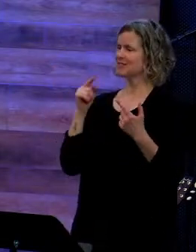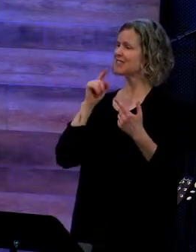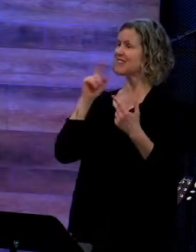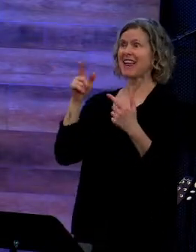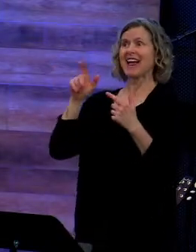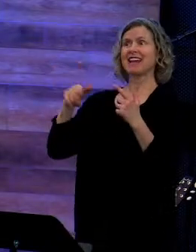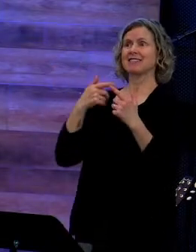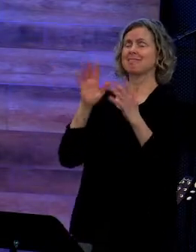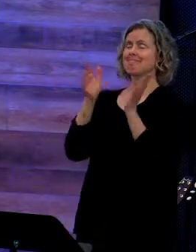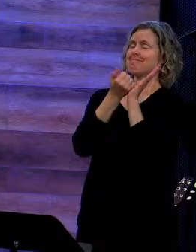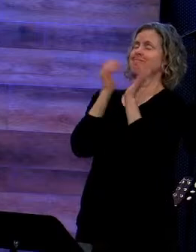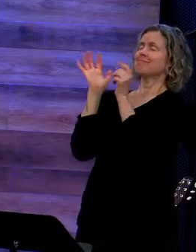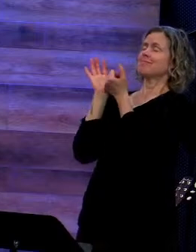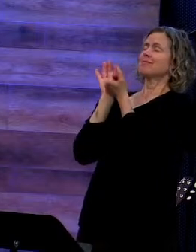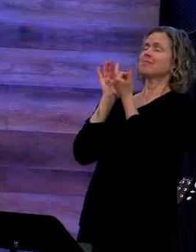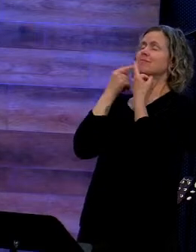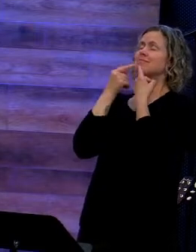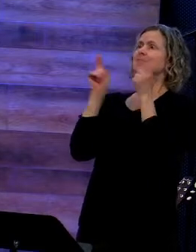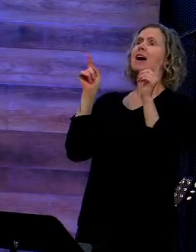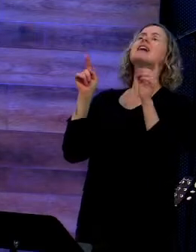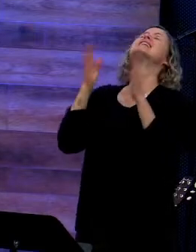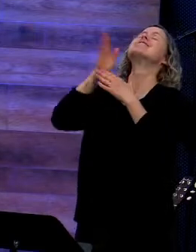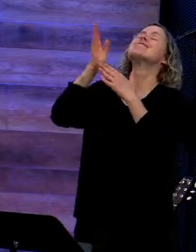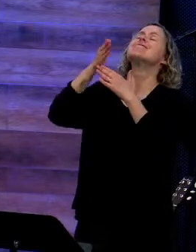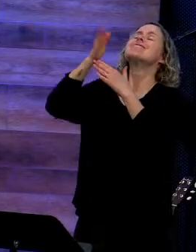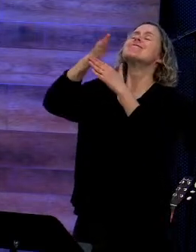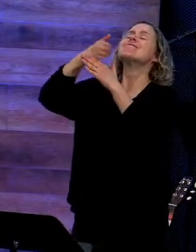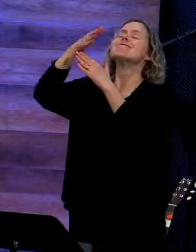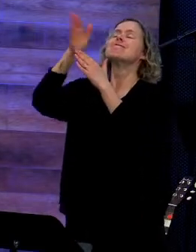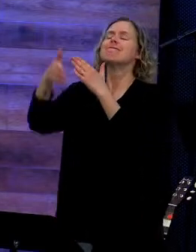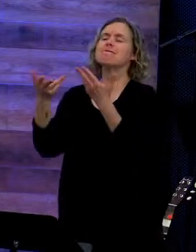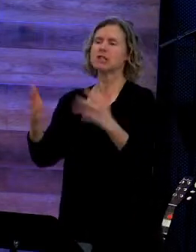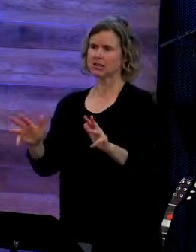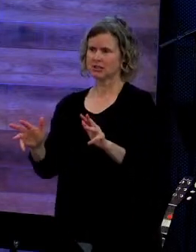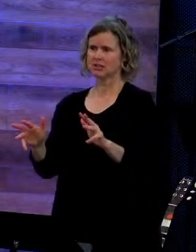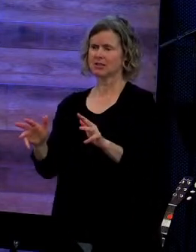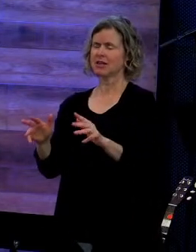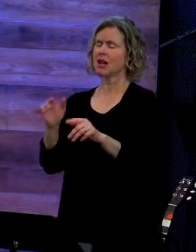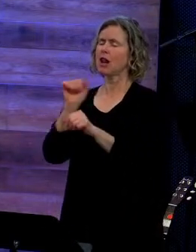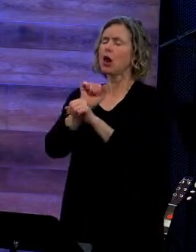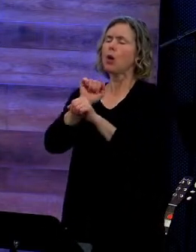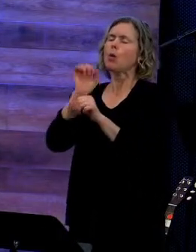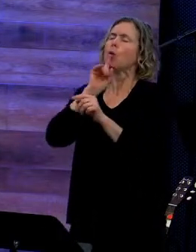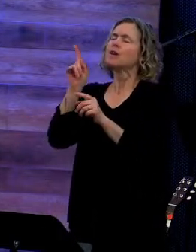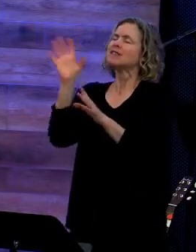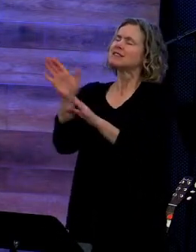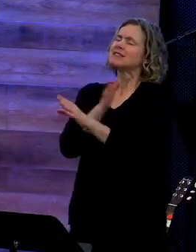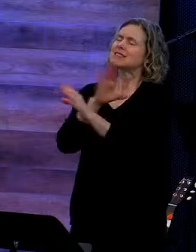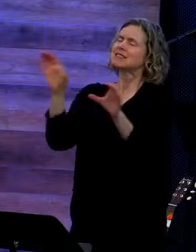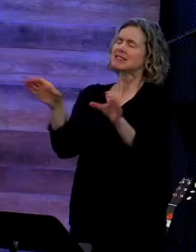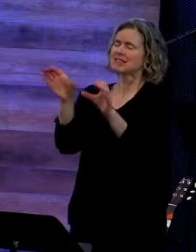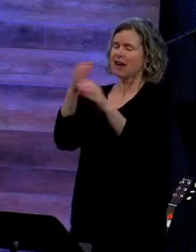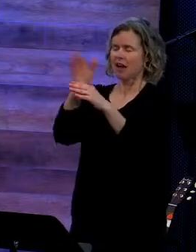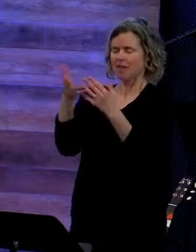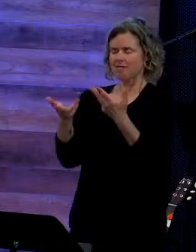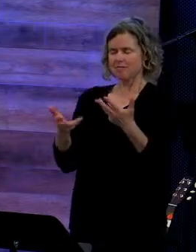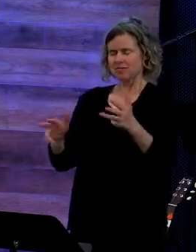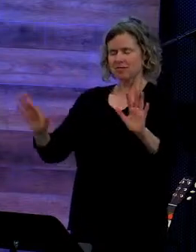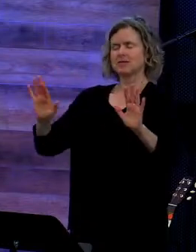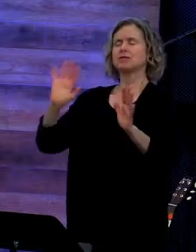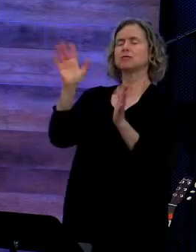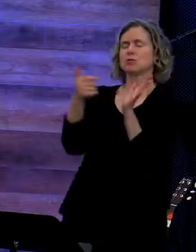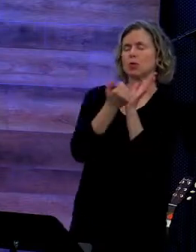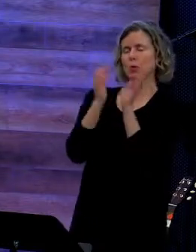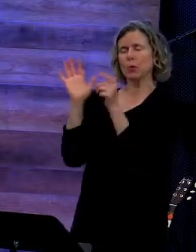"It is finished. The work is done. You want seventh day rest? Come to me." And then 3 days later,